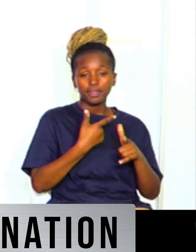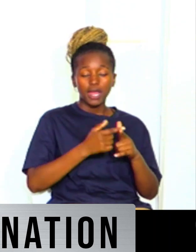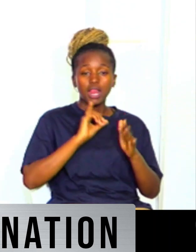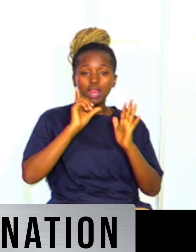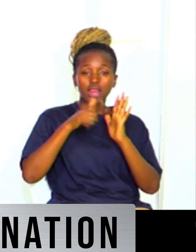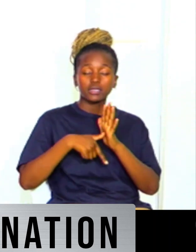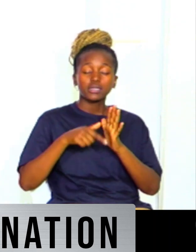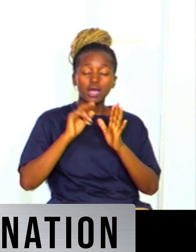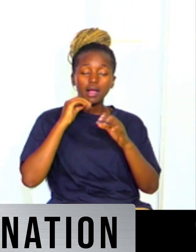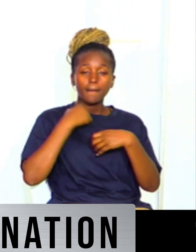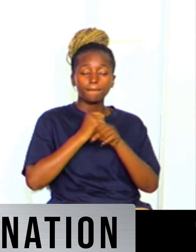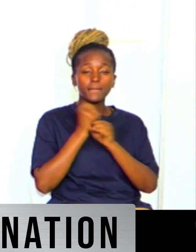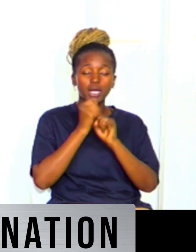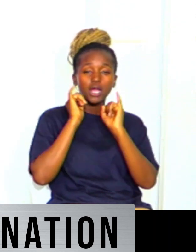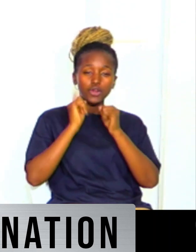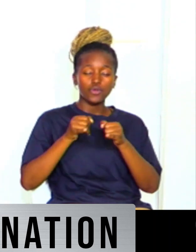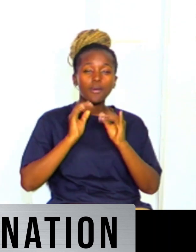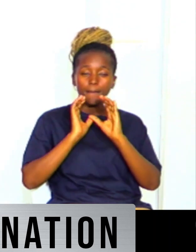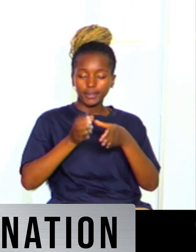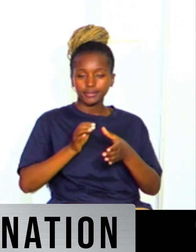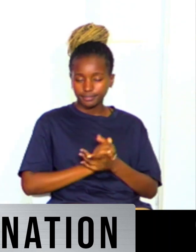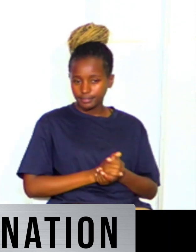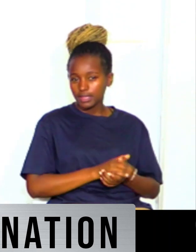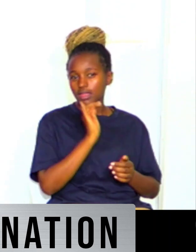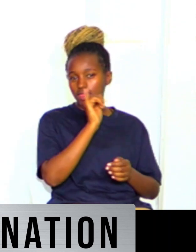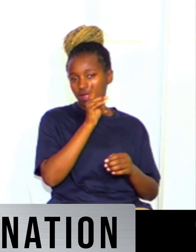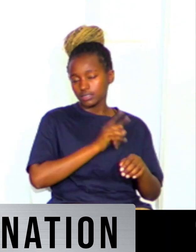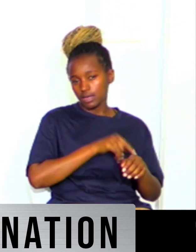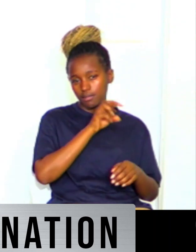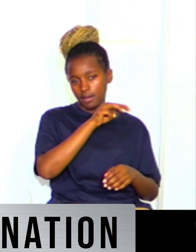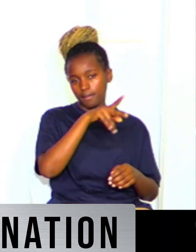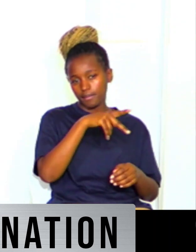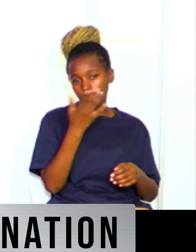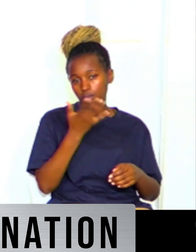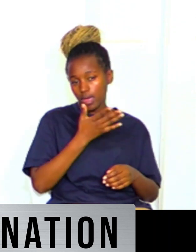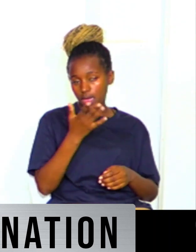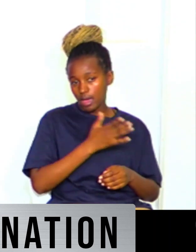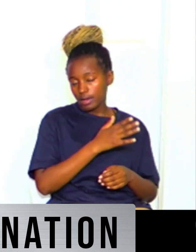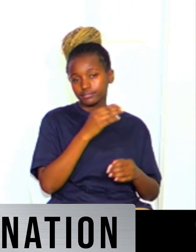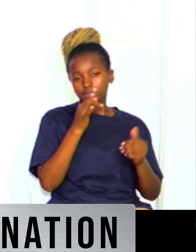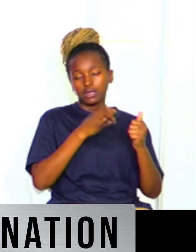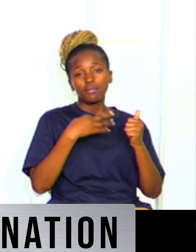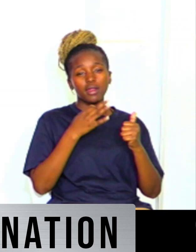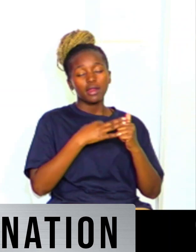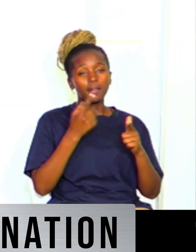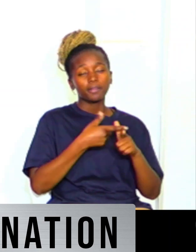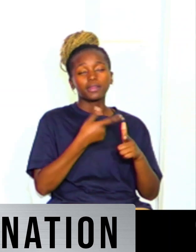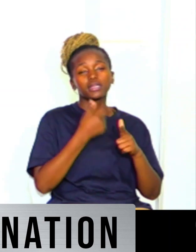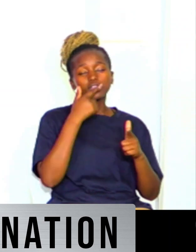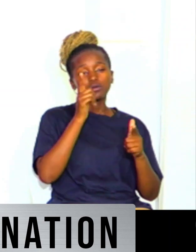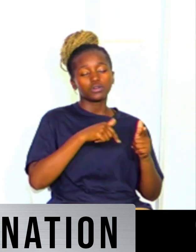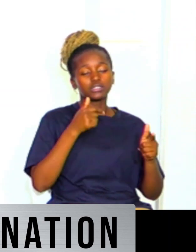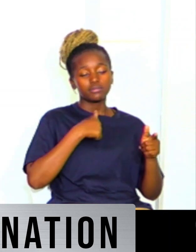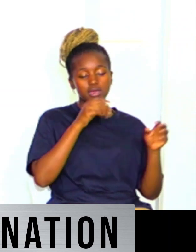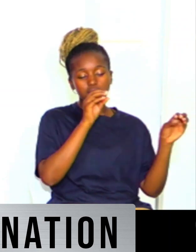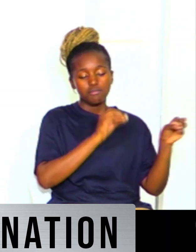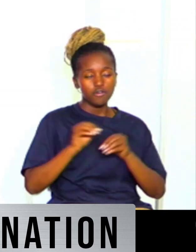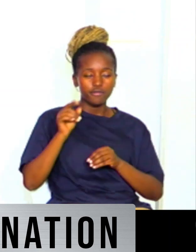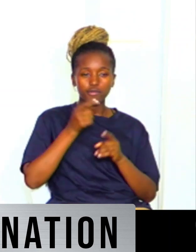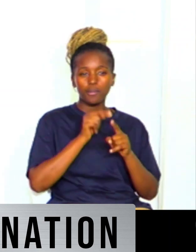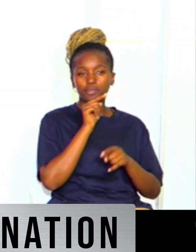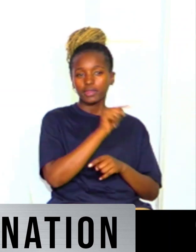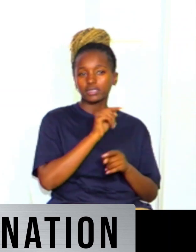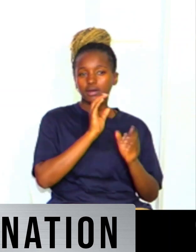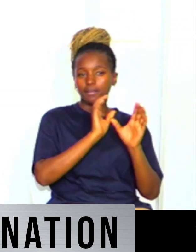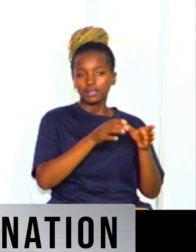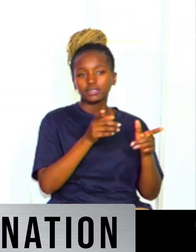na party mpya. Akiwa member of parliament in Kibra. Venye alikuja akasema mimi nimetoka hii party. Na kusema nimetoka hii party